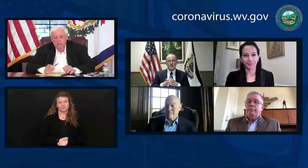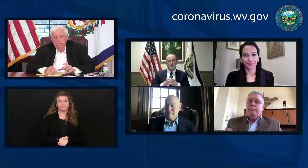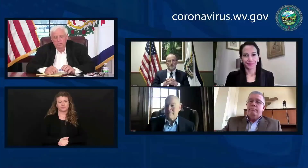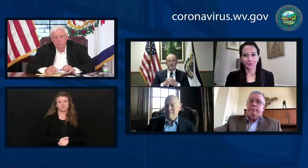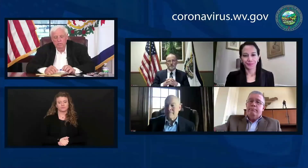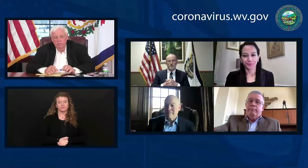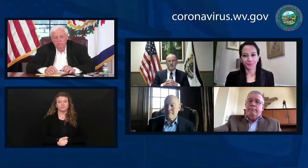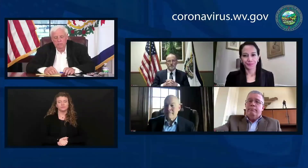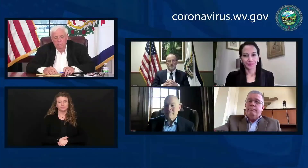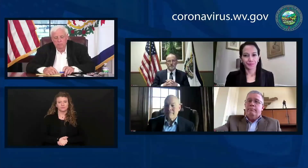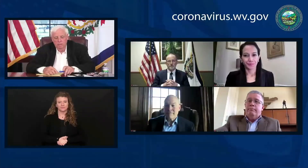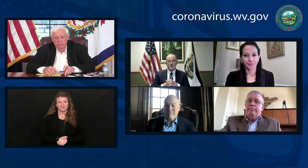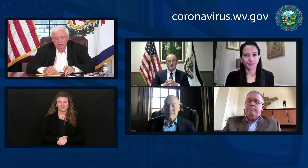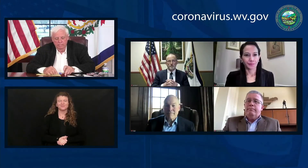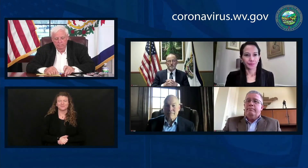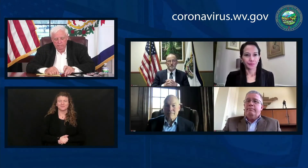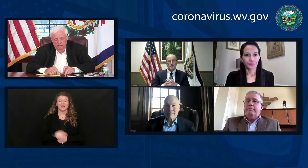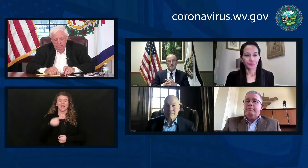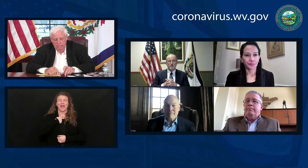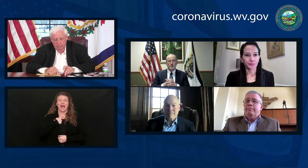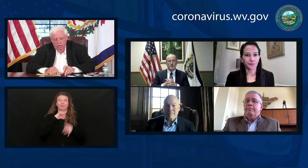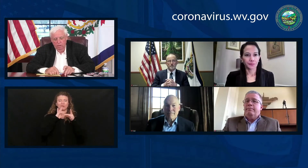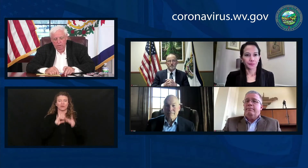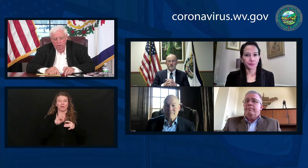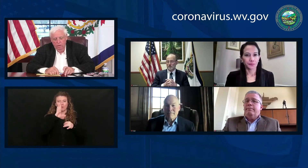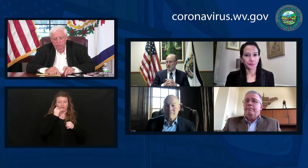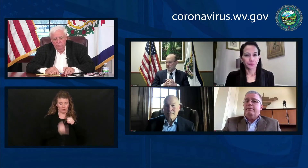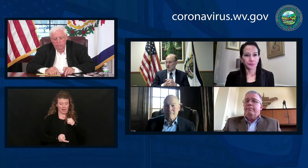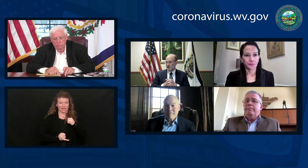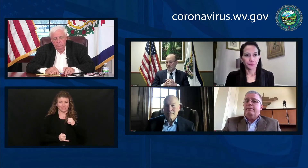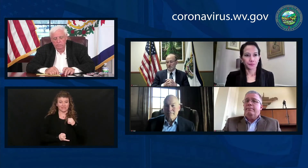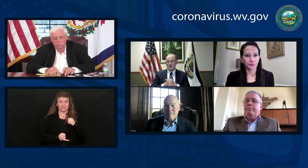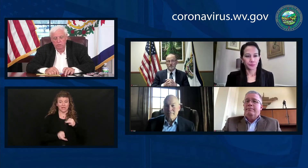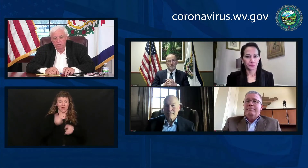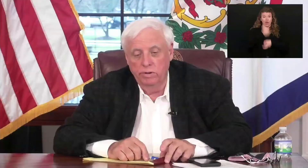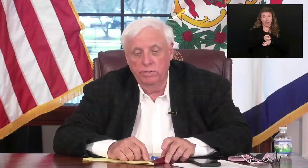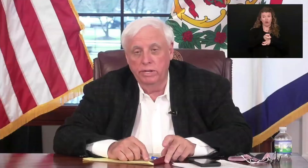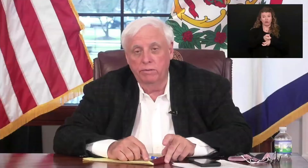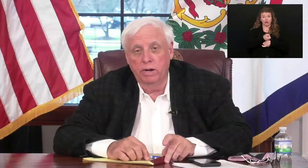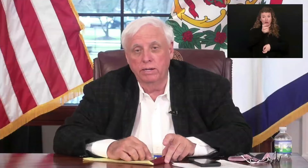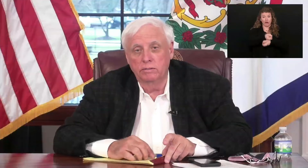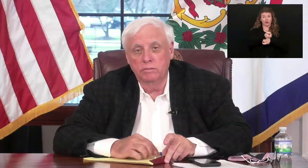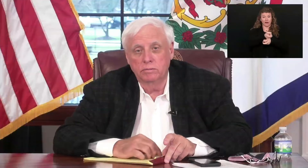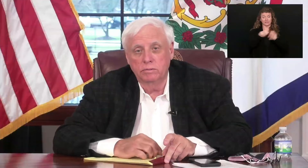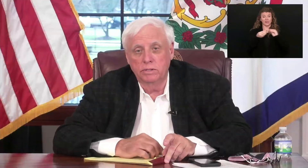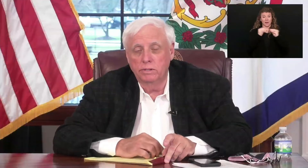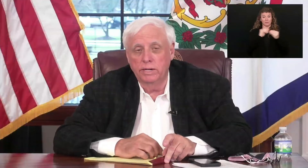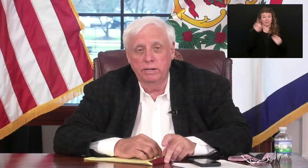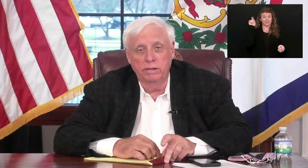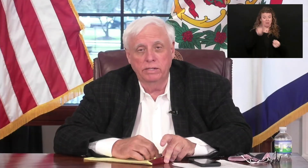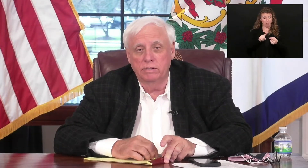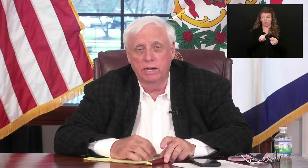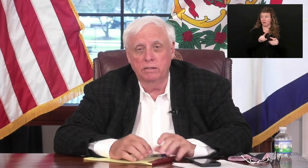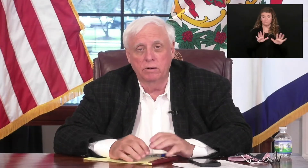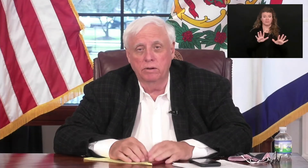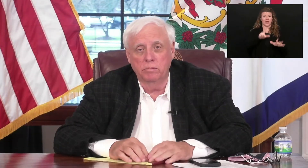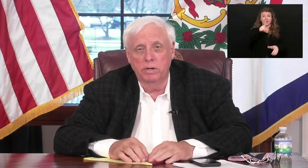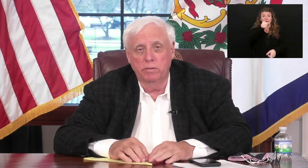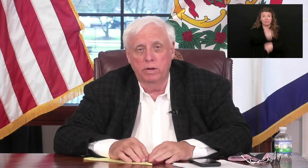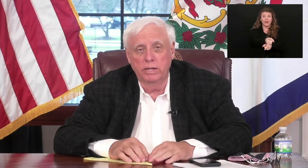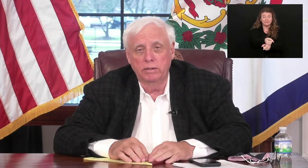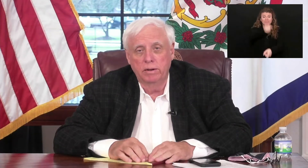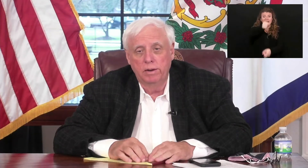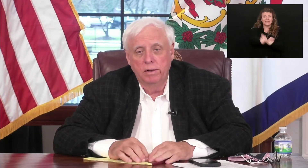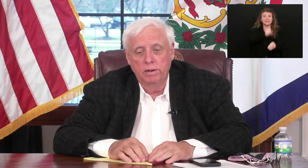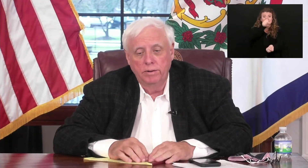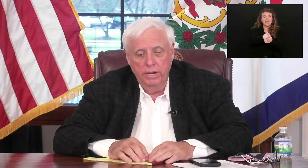Let me comment on the last thing you said. Harder and harder as the numbers get smaller, you're dead right. You're dead exactly on the money